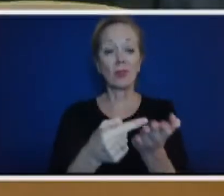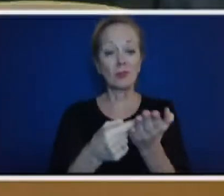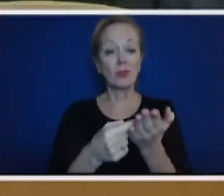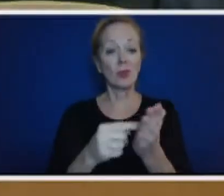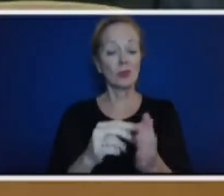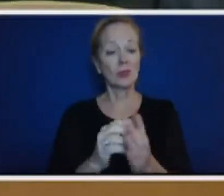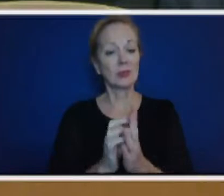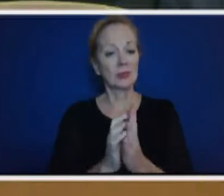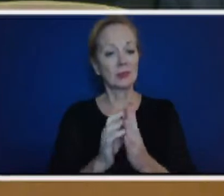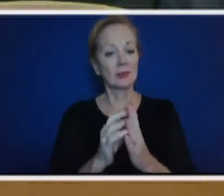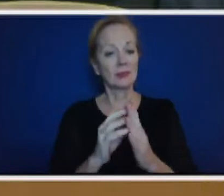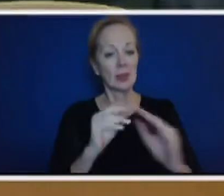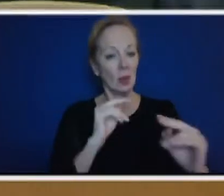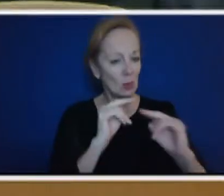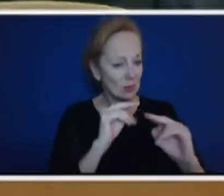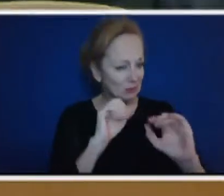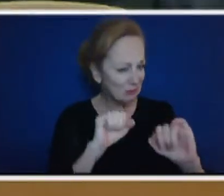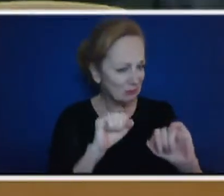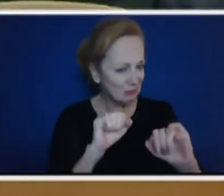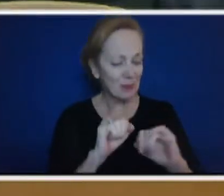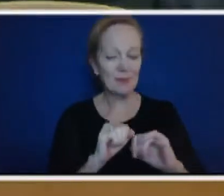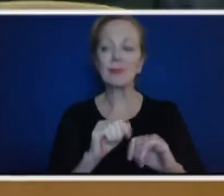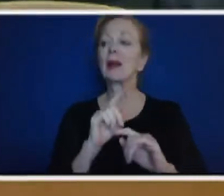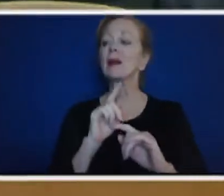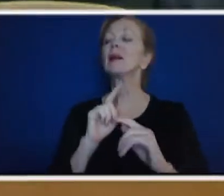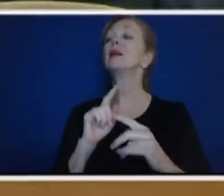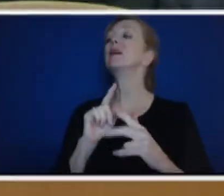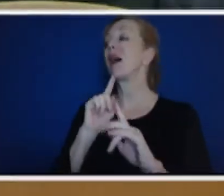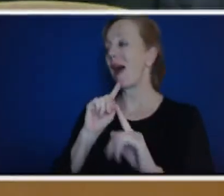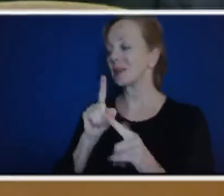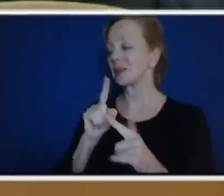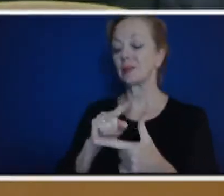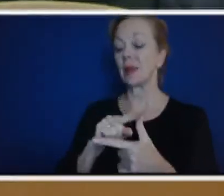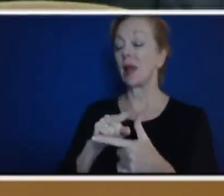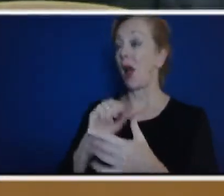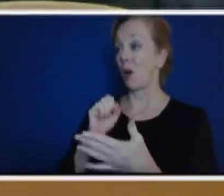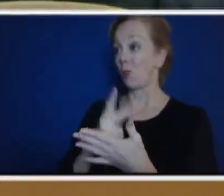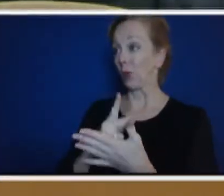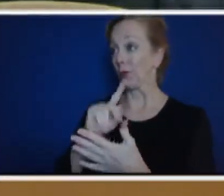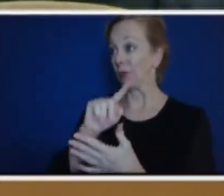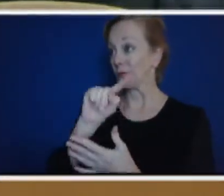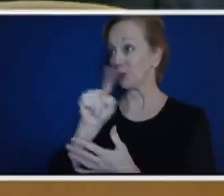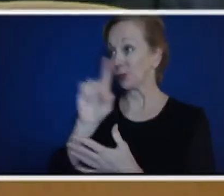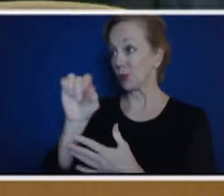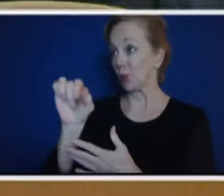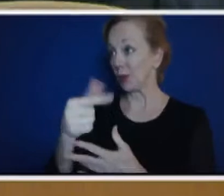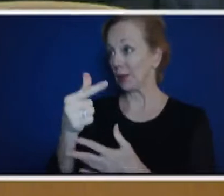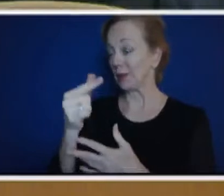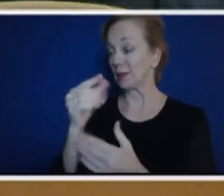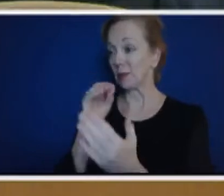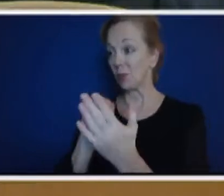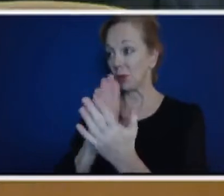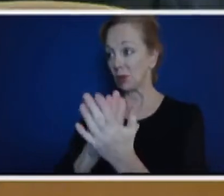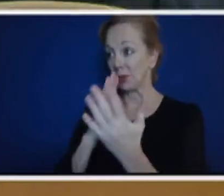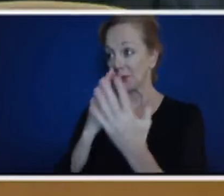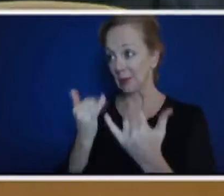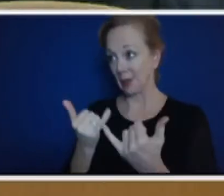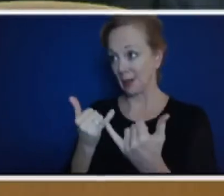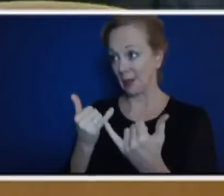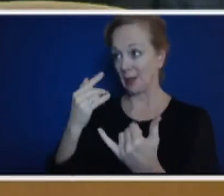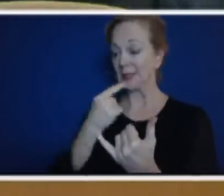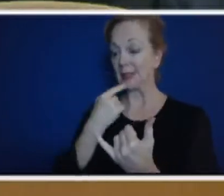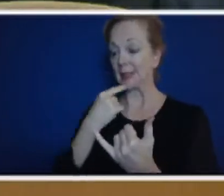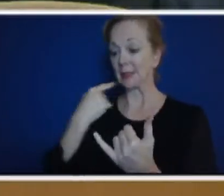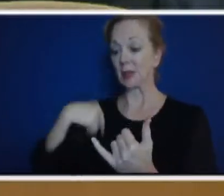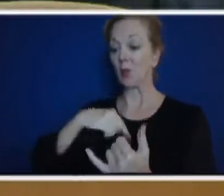petition. So to answer your questions in order, our approved zoning, which is on the books today, says that we would be